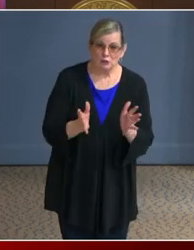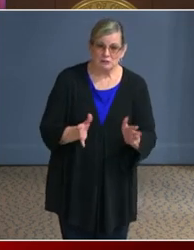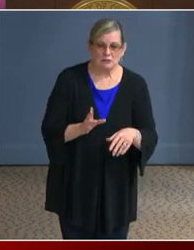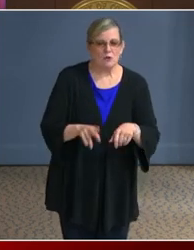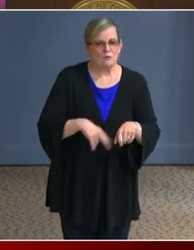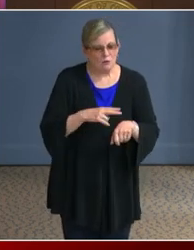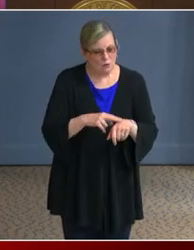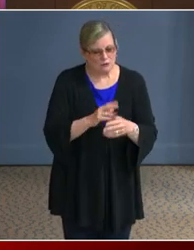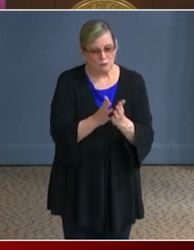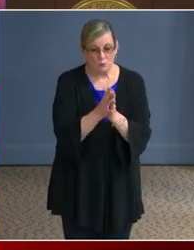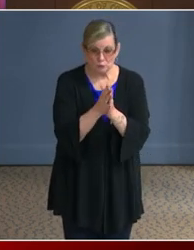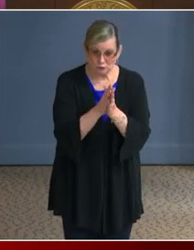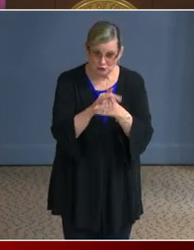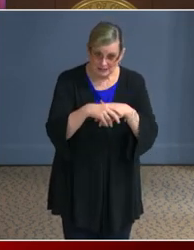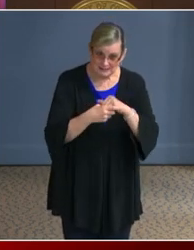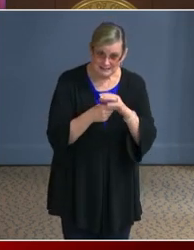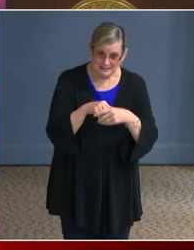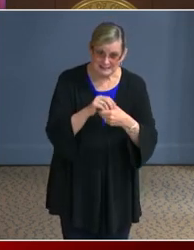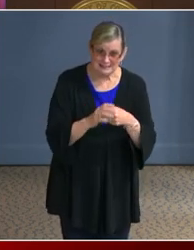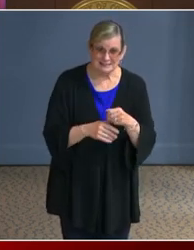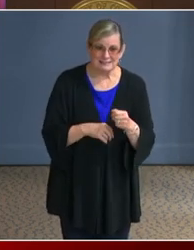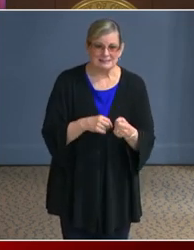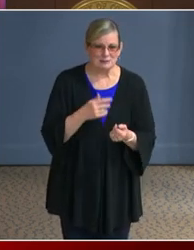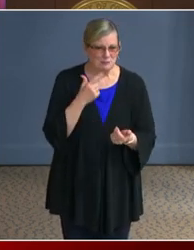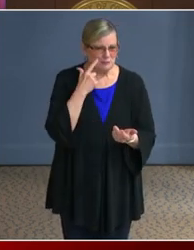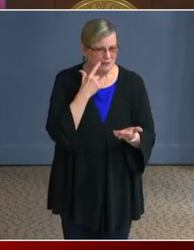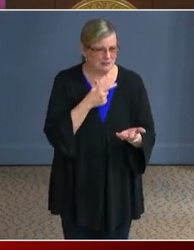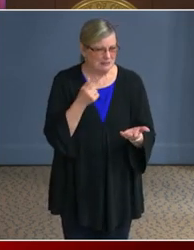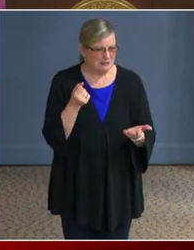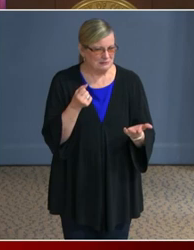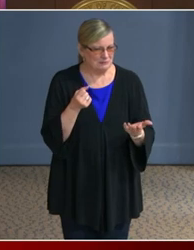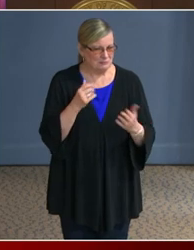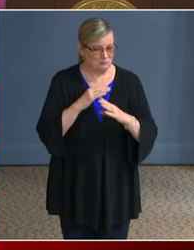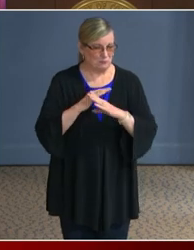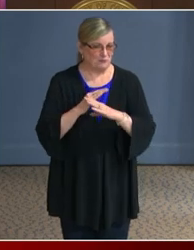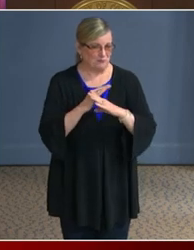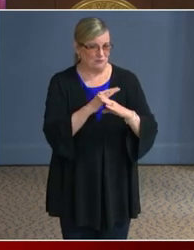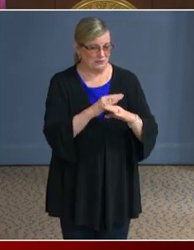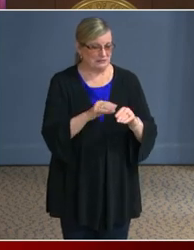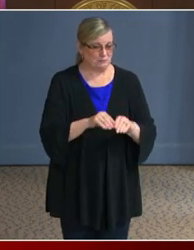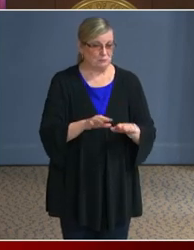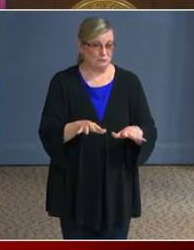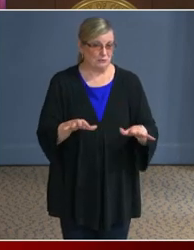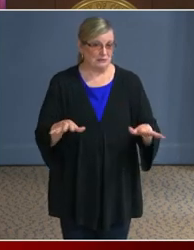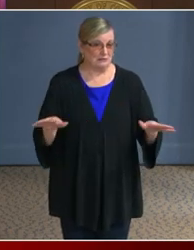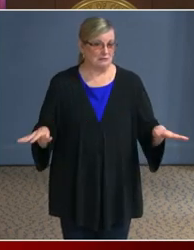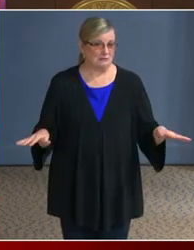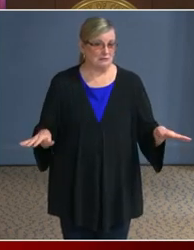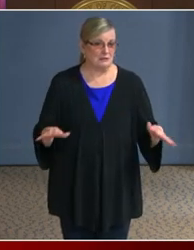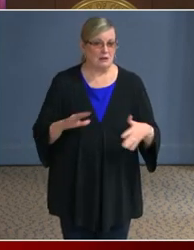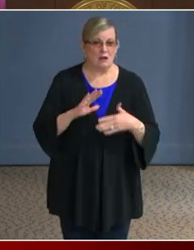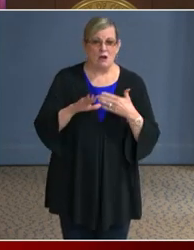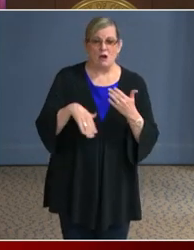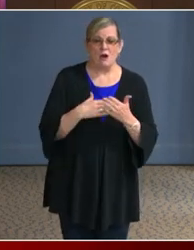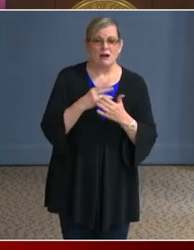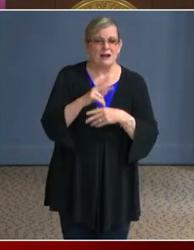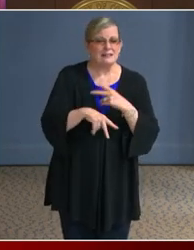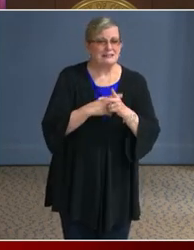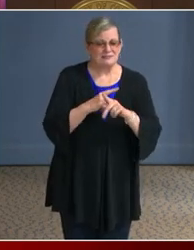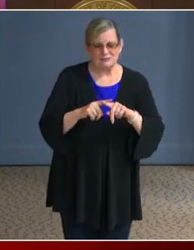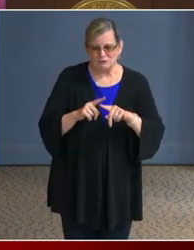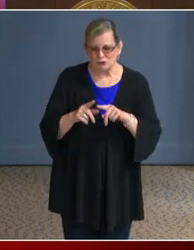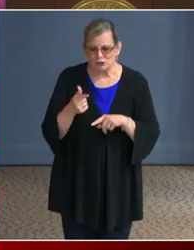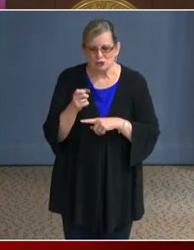their hands frequently because it prevents the spread of all kinds of germs. So what it means for